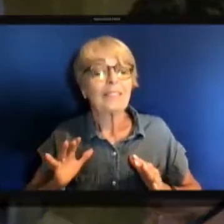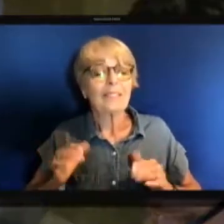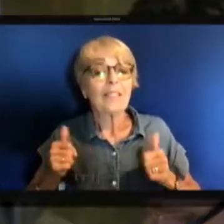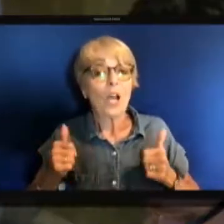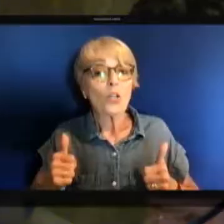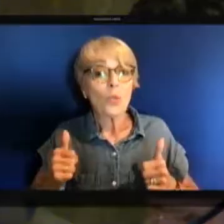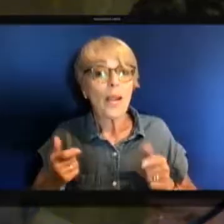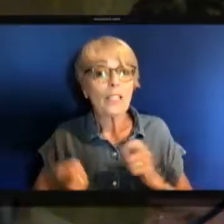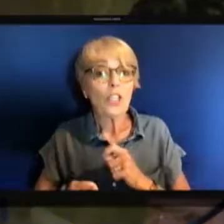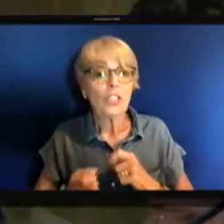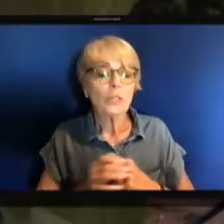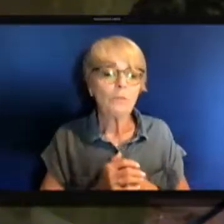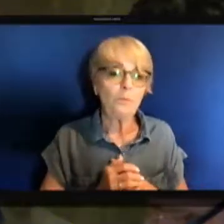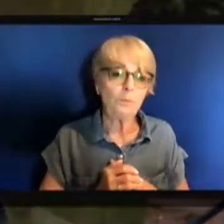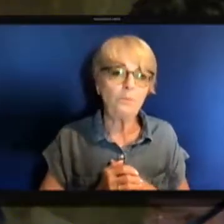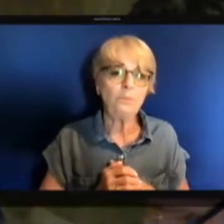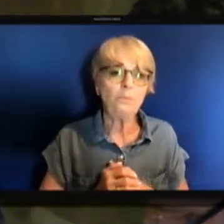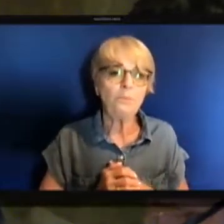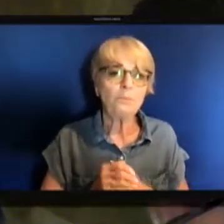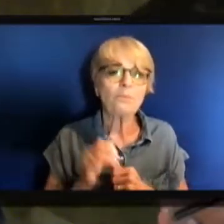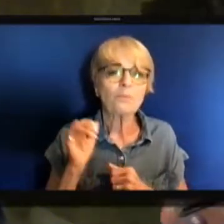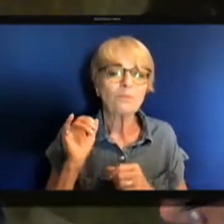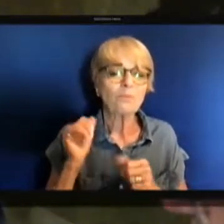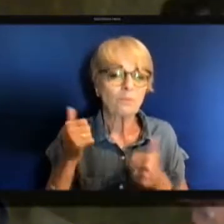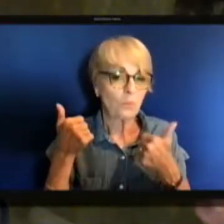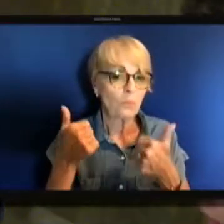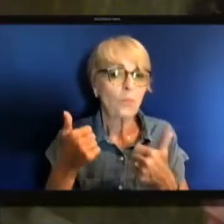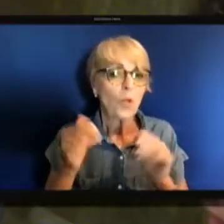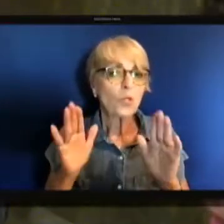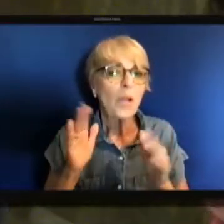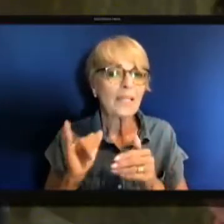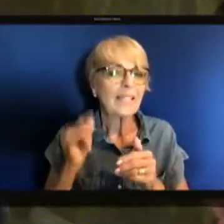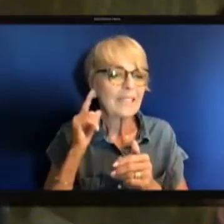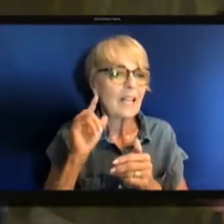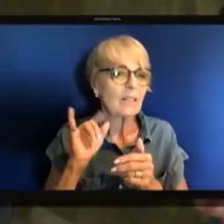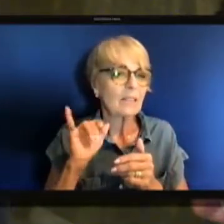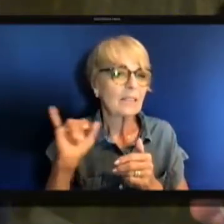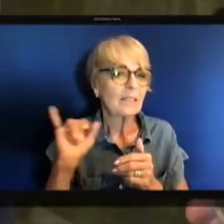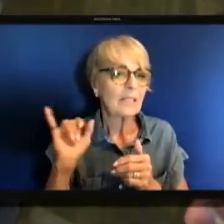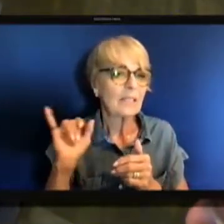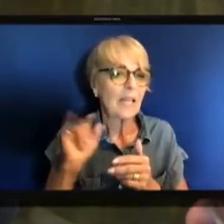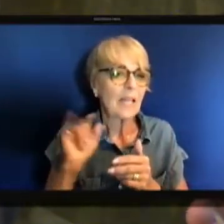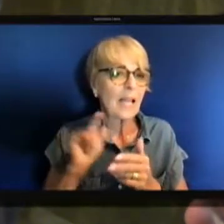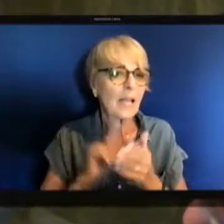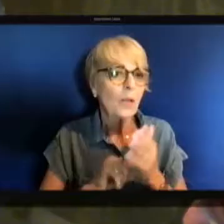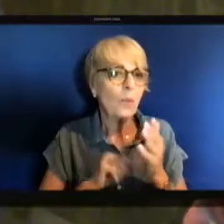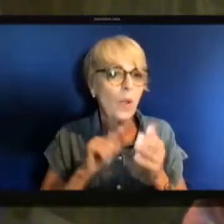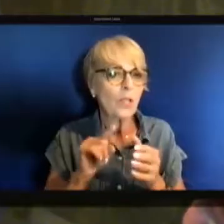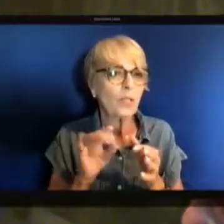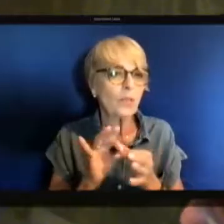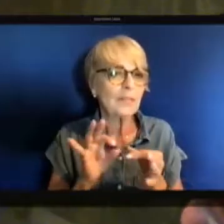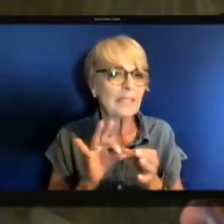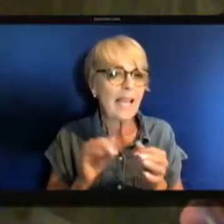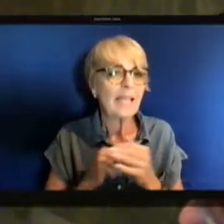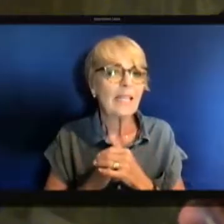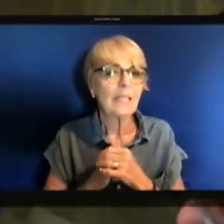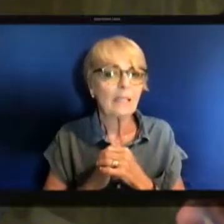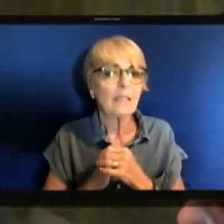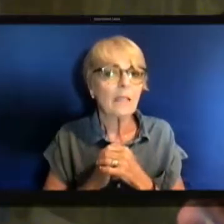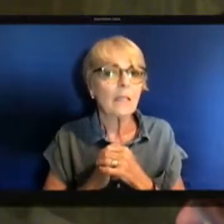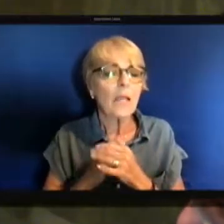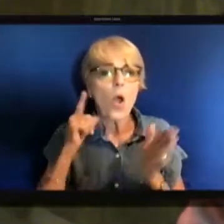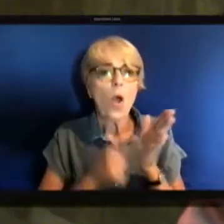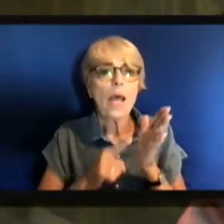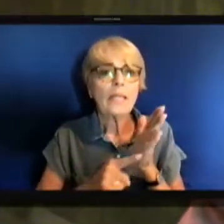then that because that sort of sounds like what you all were saying too, is that because you would Yeah. potentially be, auditing the contract,